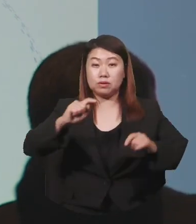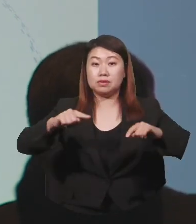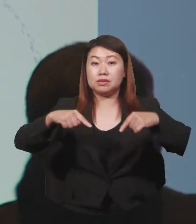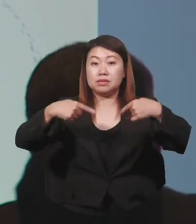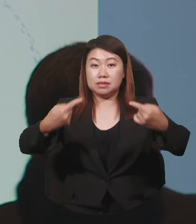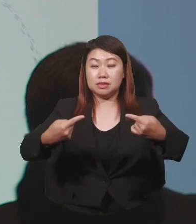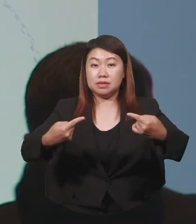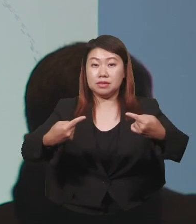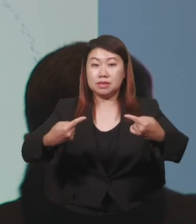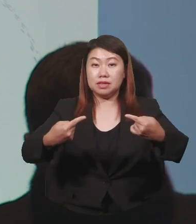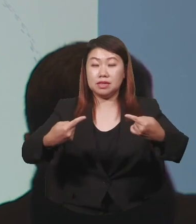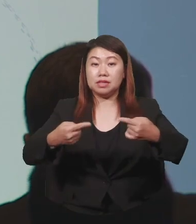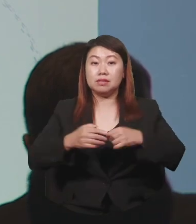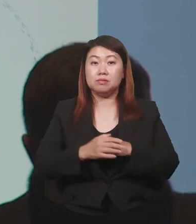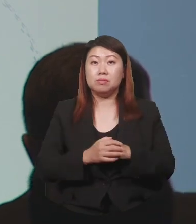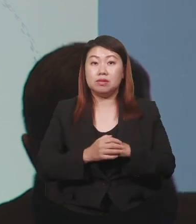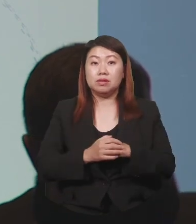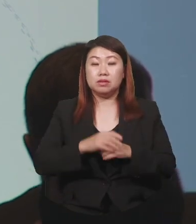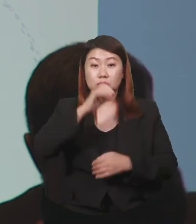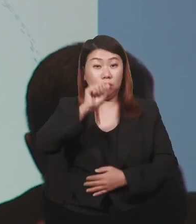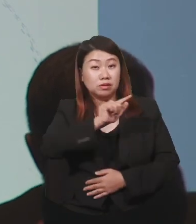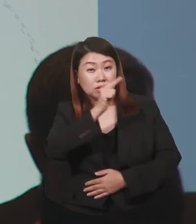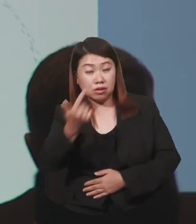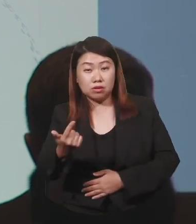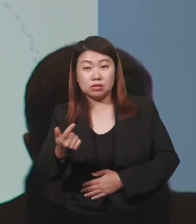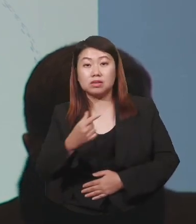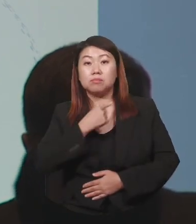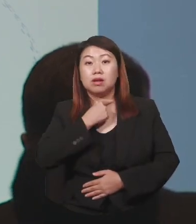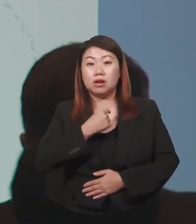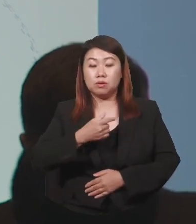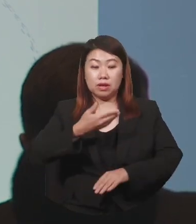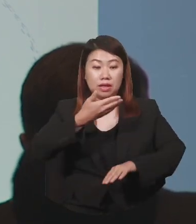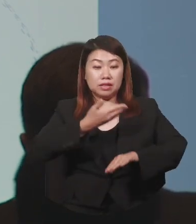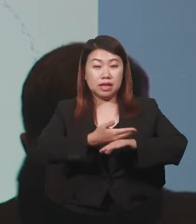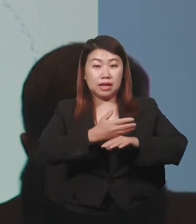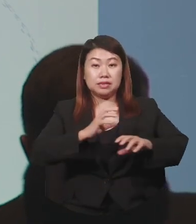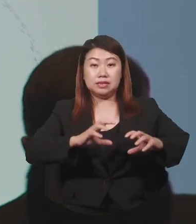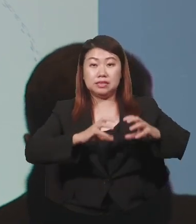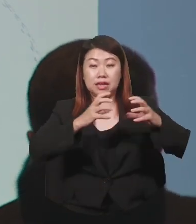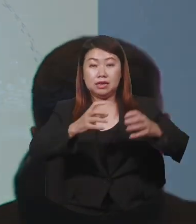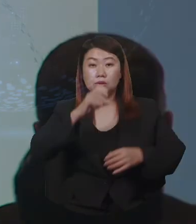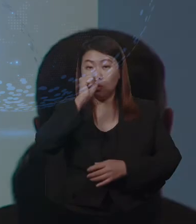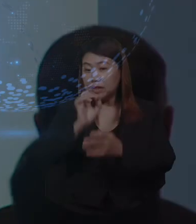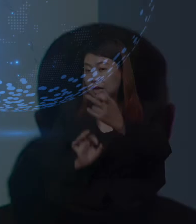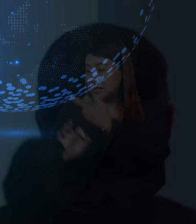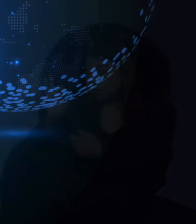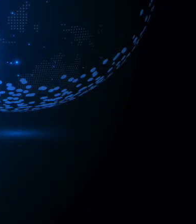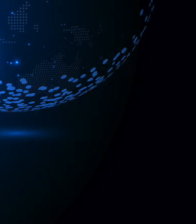day if you're joining us from the other side of the planet. This has been Hemi Kim. Have a good day. Bye.